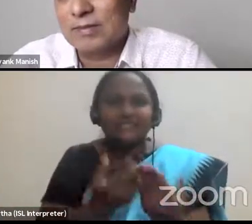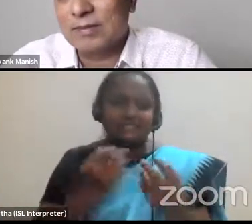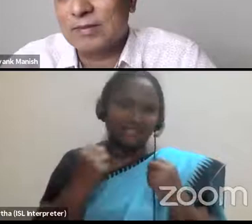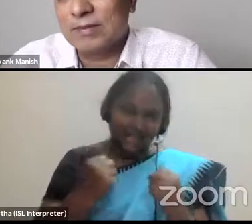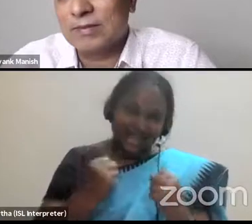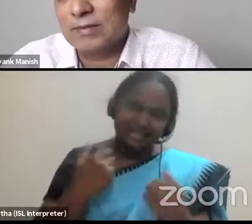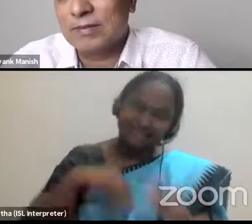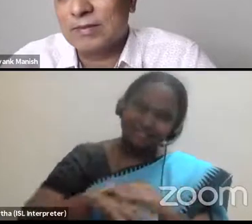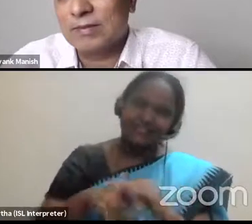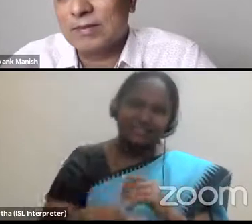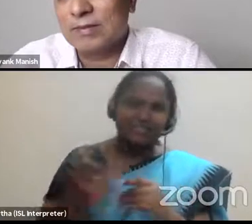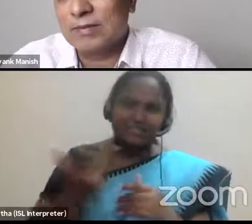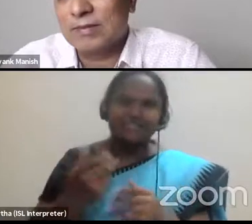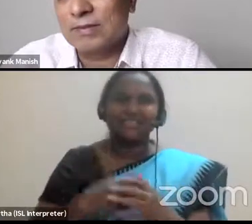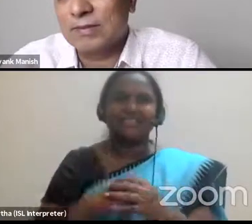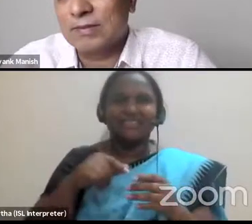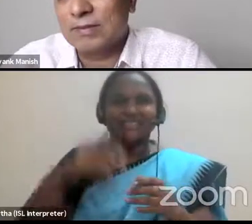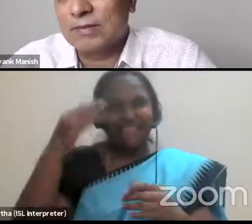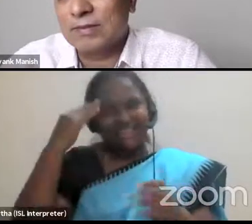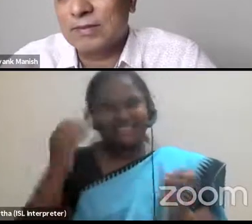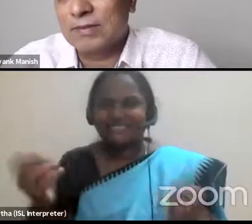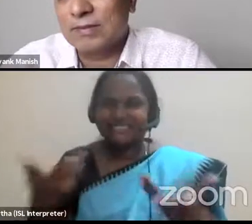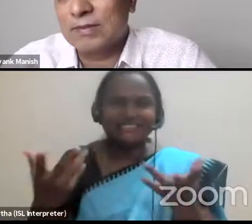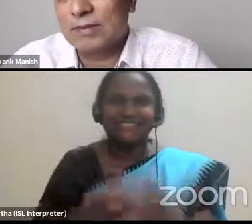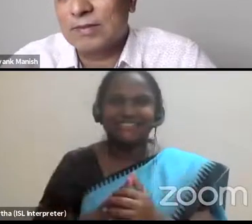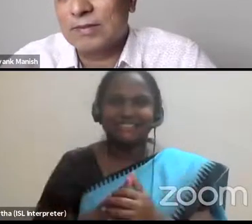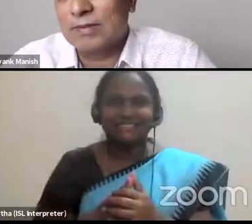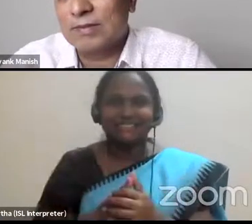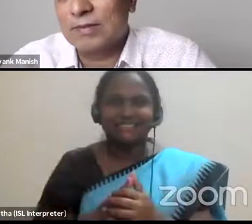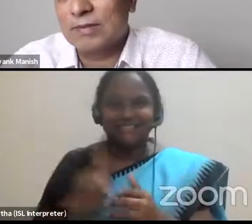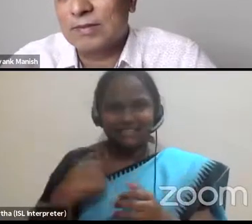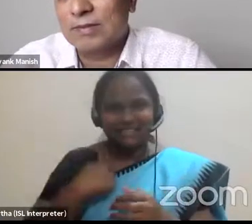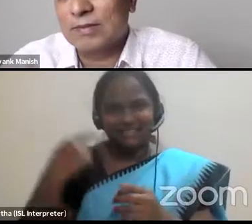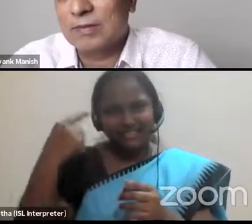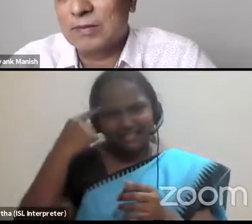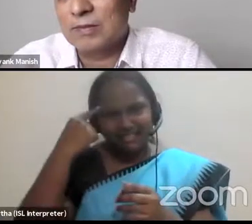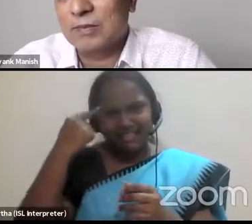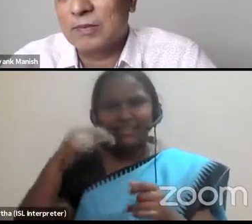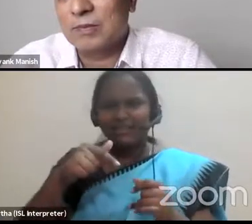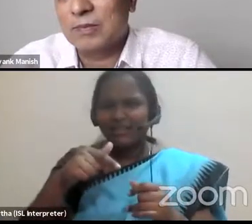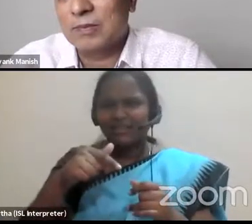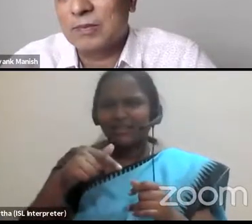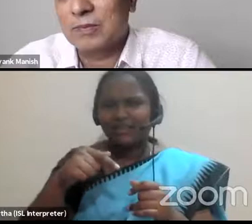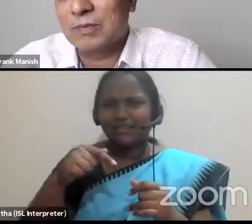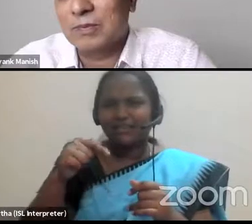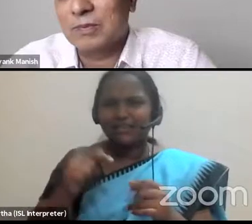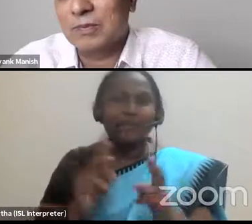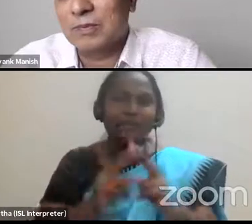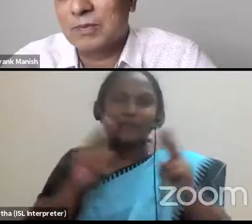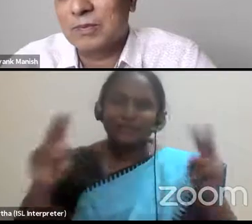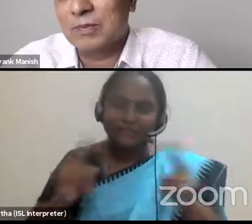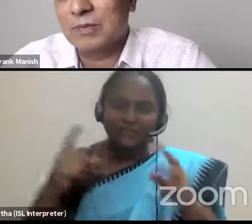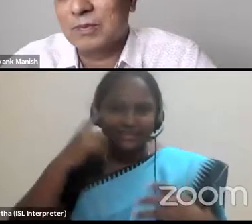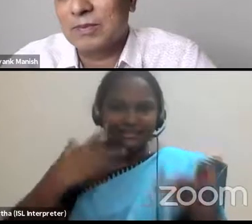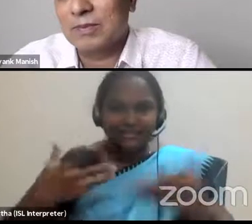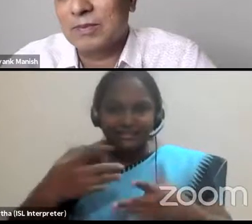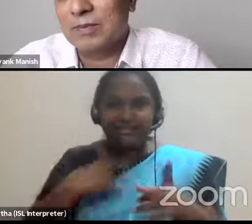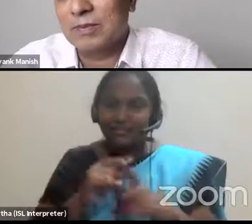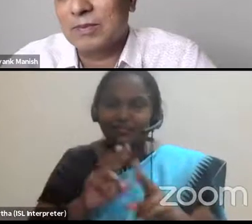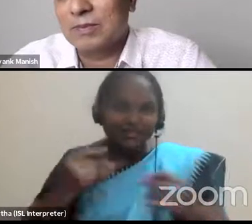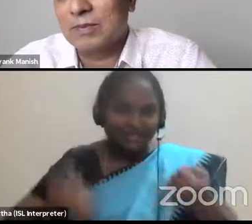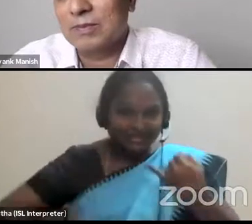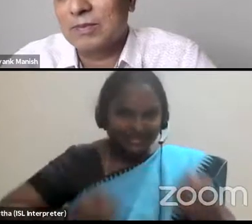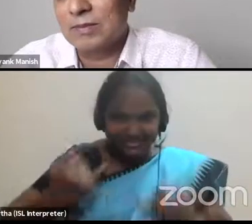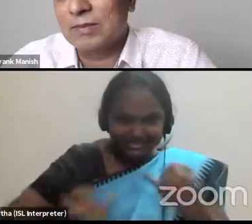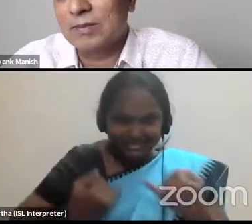it? And where is this headed? Yeah, I think this is a very fascinating and very interesting